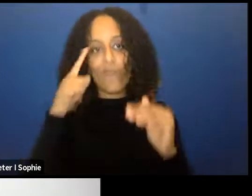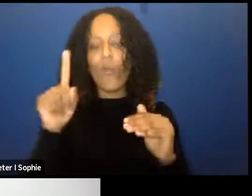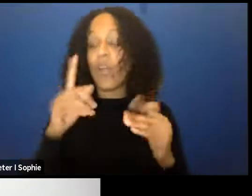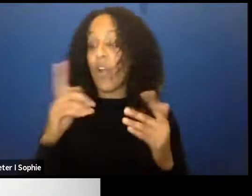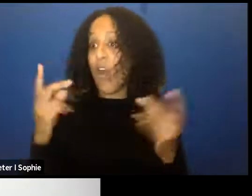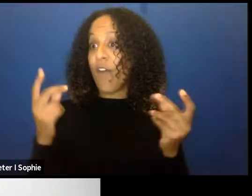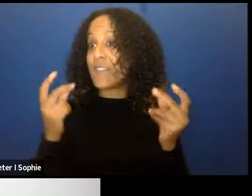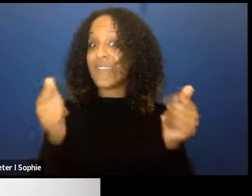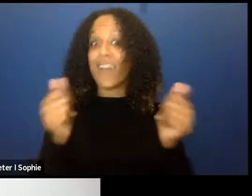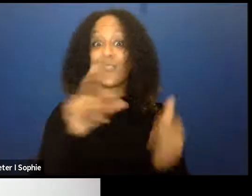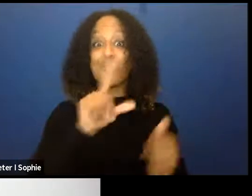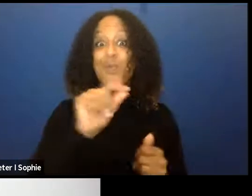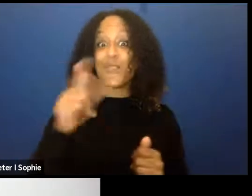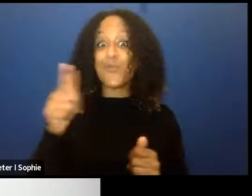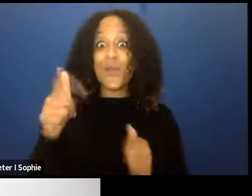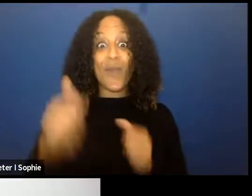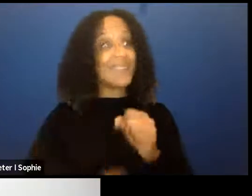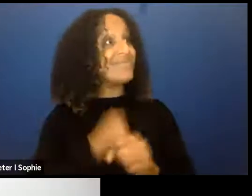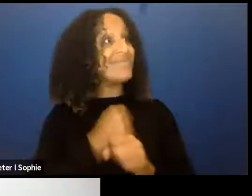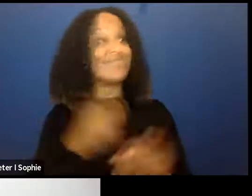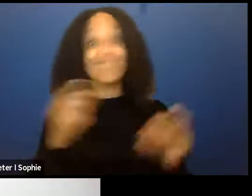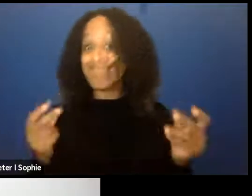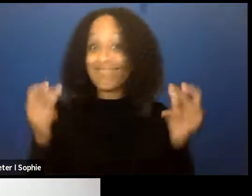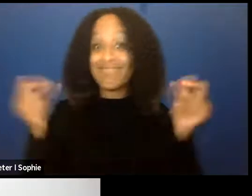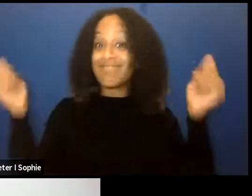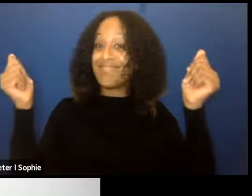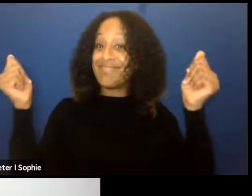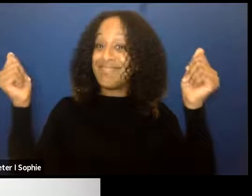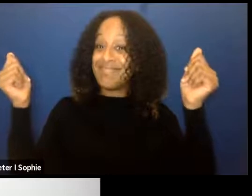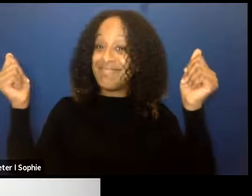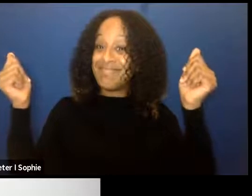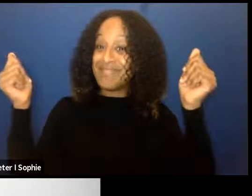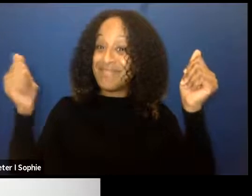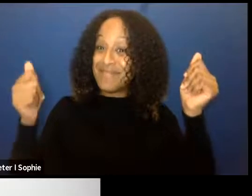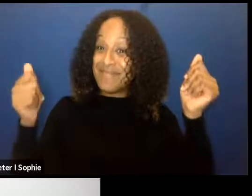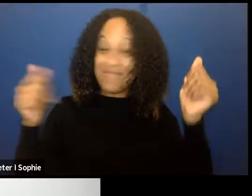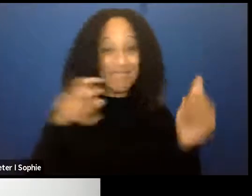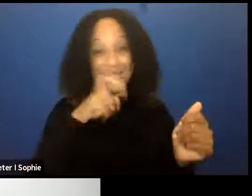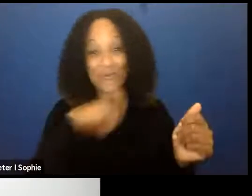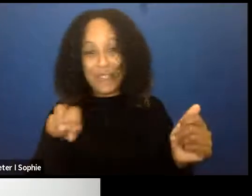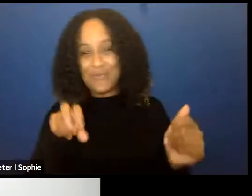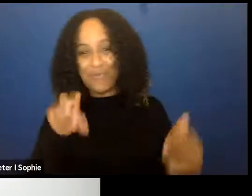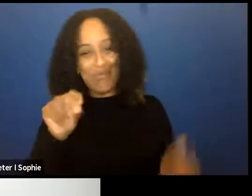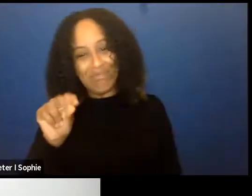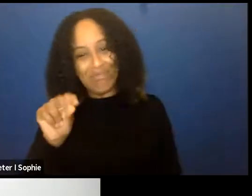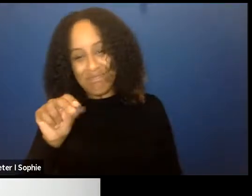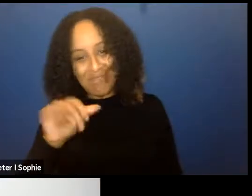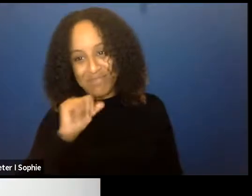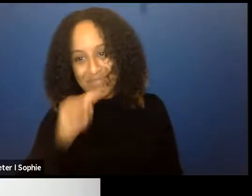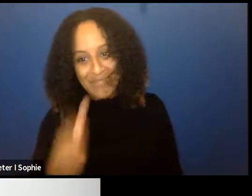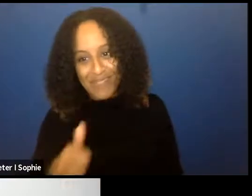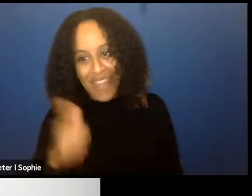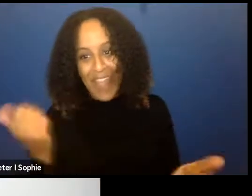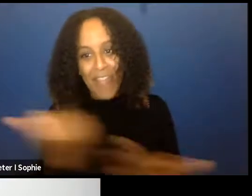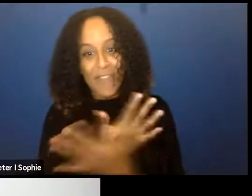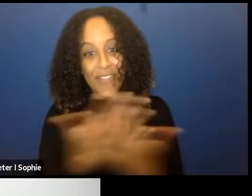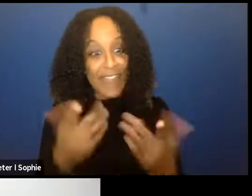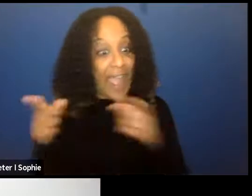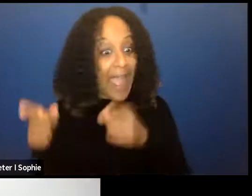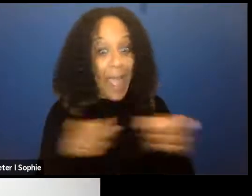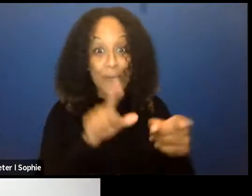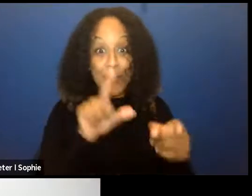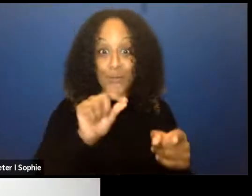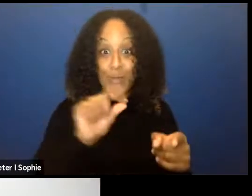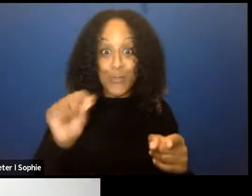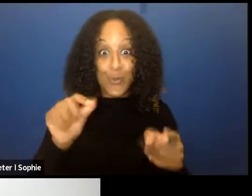sudden 2021 is just going to be a switch and make everything that happened in 2020 go